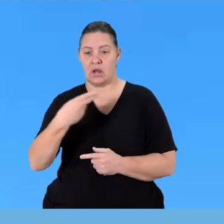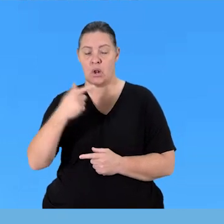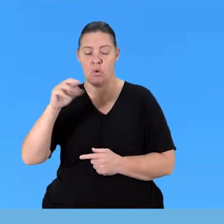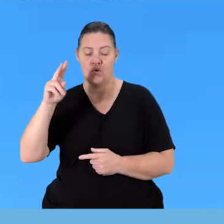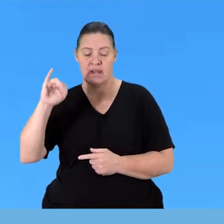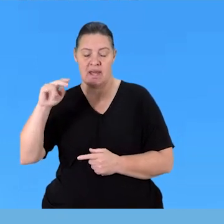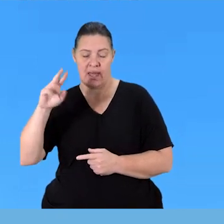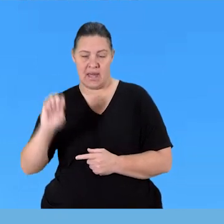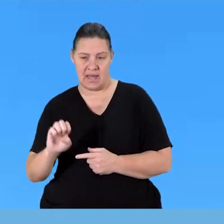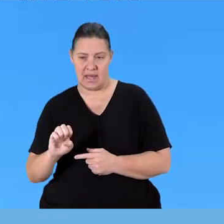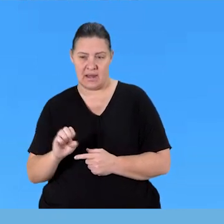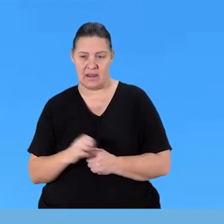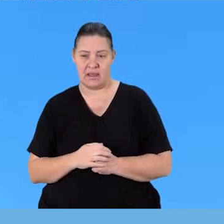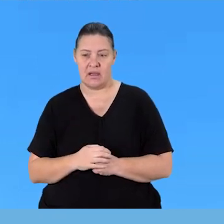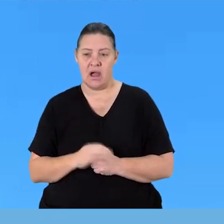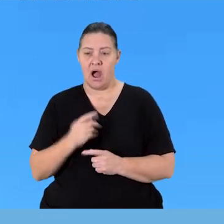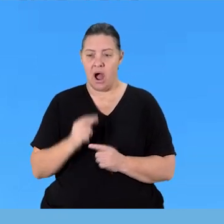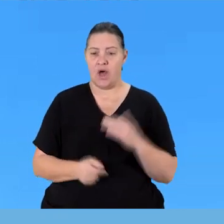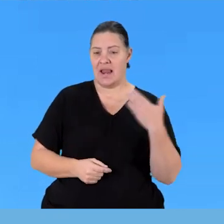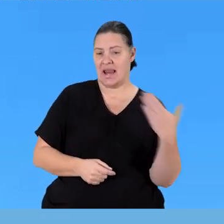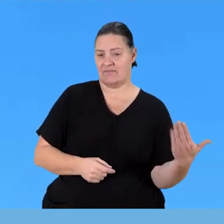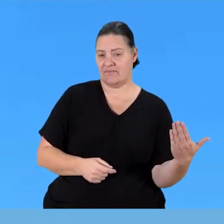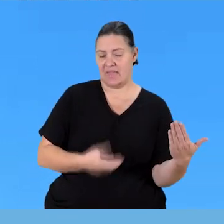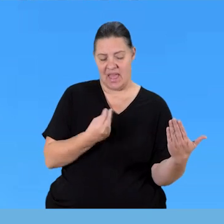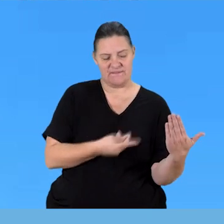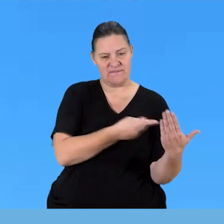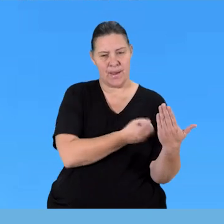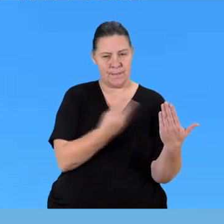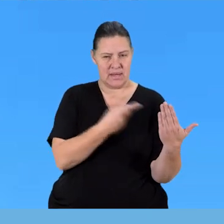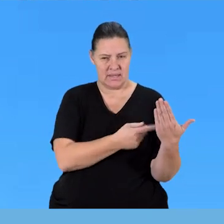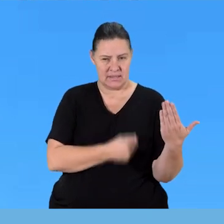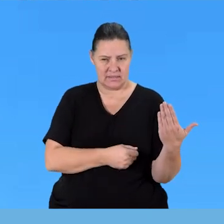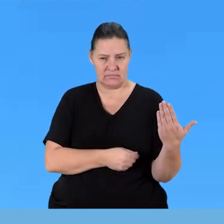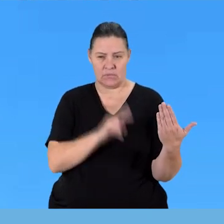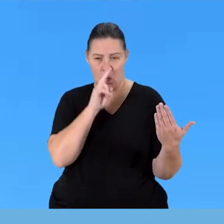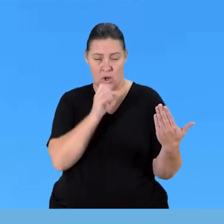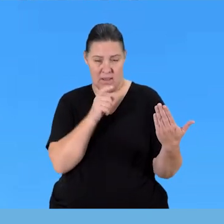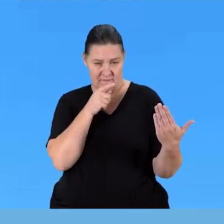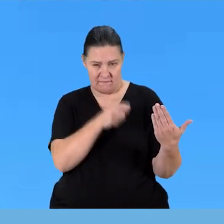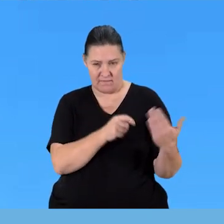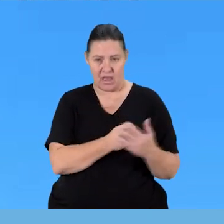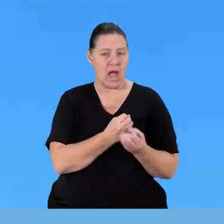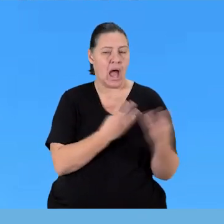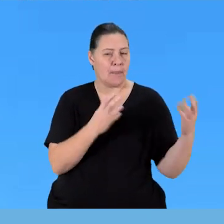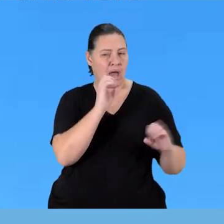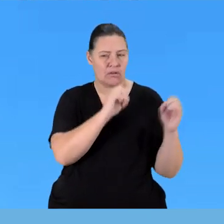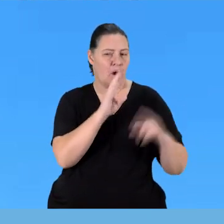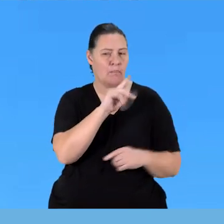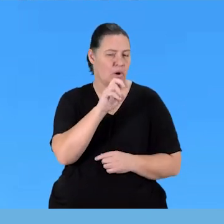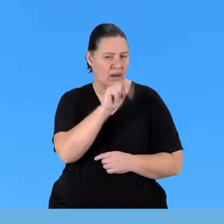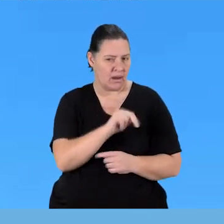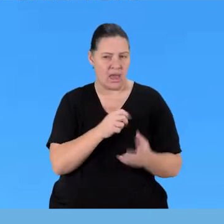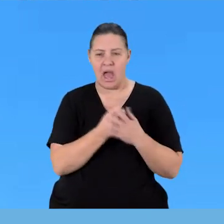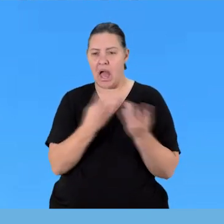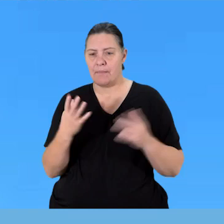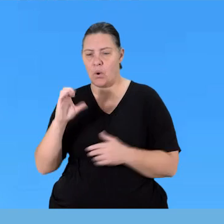are talking about the reactants. So here, when we're looking at this, at these reactants here, how many atoms of boron and how many